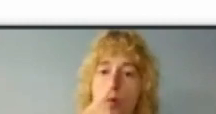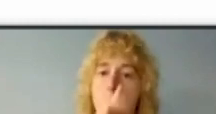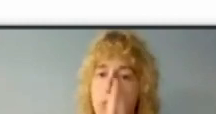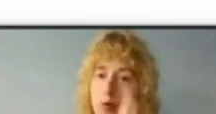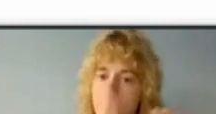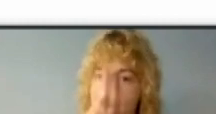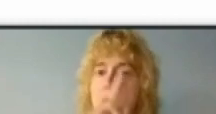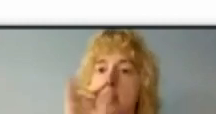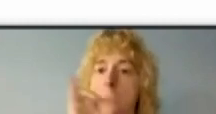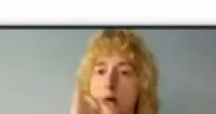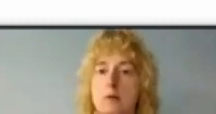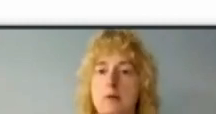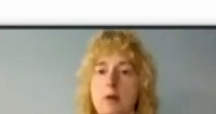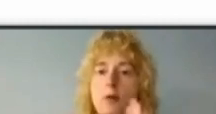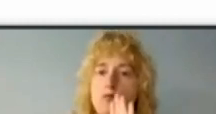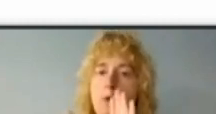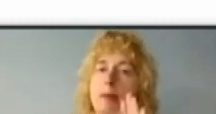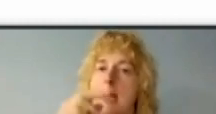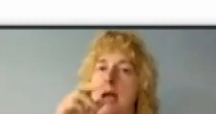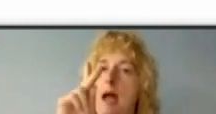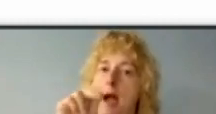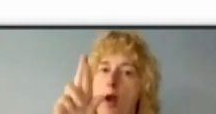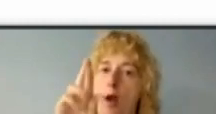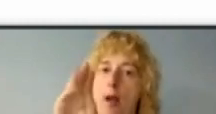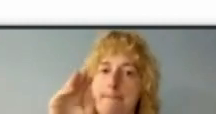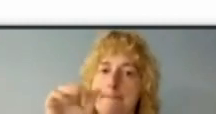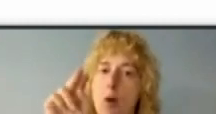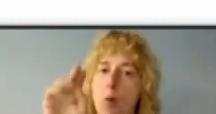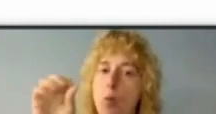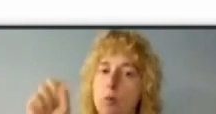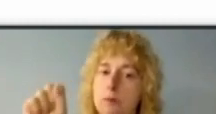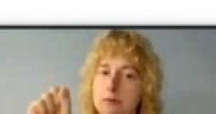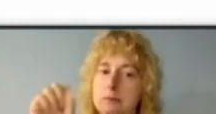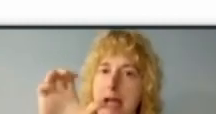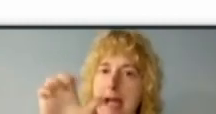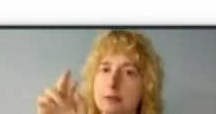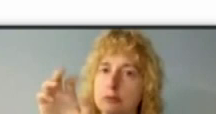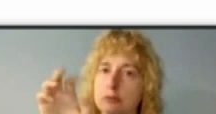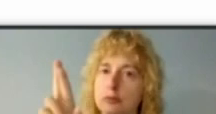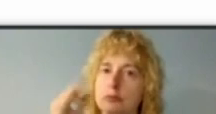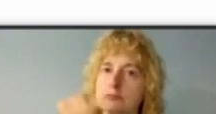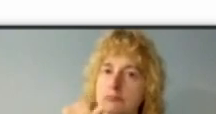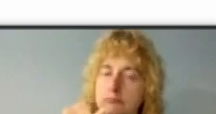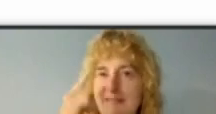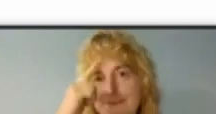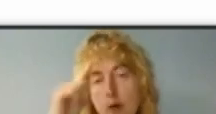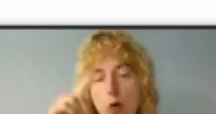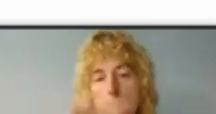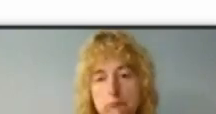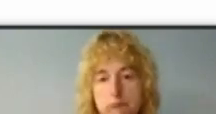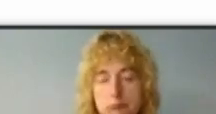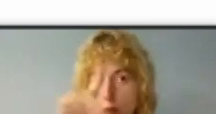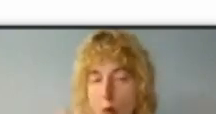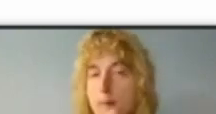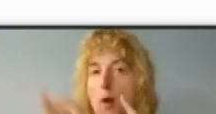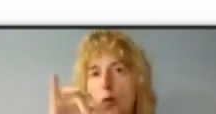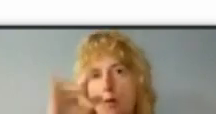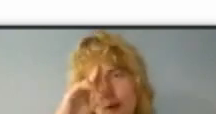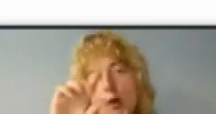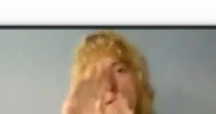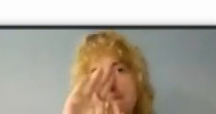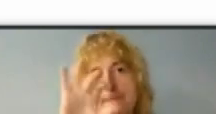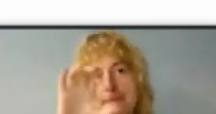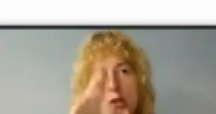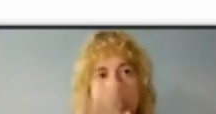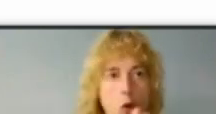represent Karmanos Cancer Institute, which serves not only Metro Detroit, but the state of Michigan. And